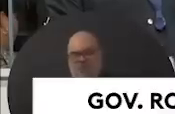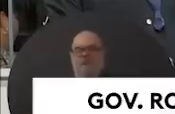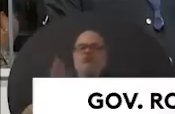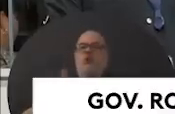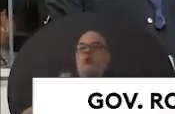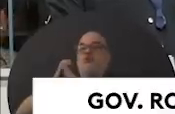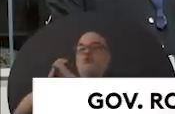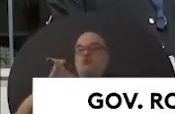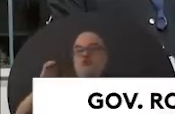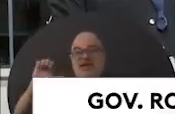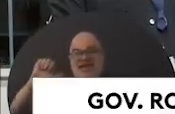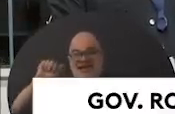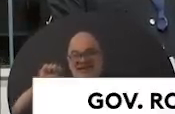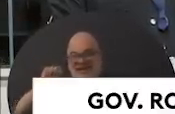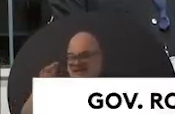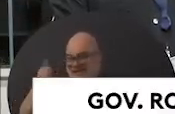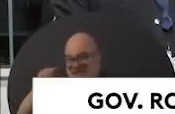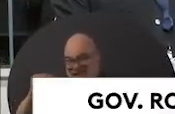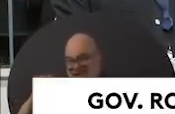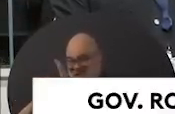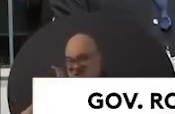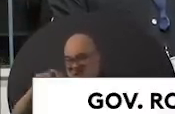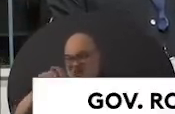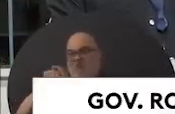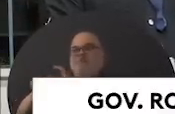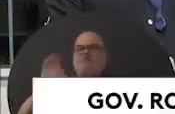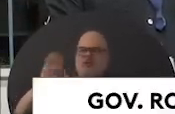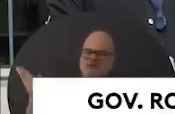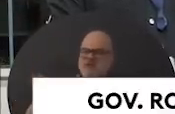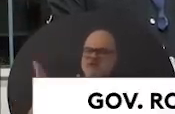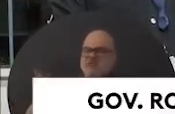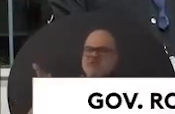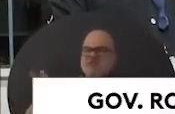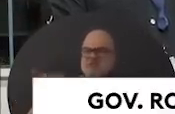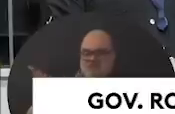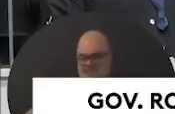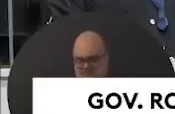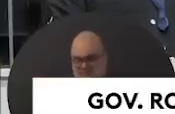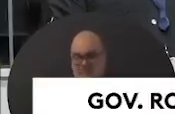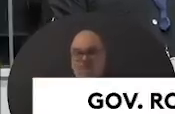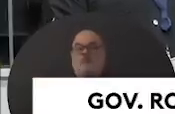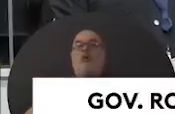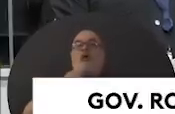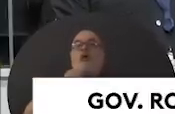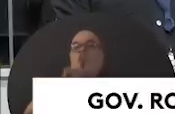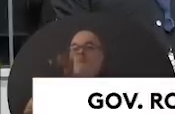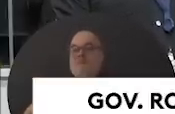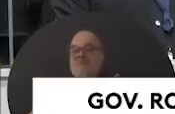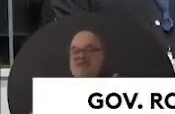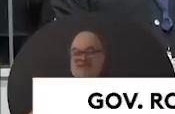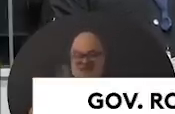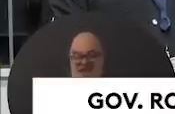We want to ensure that adequate resources are able to be brought into the state of Florida. We've also authorized emergency refills